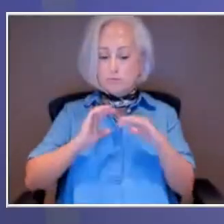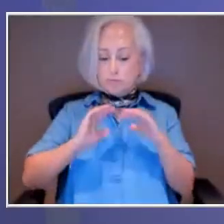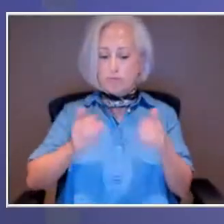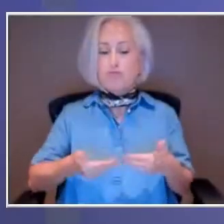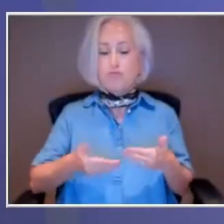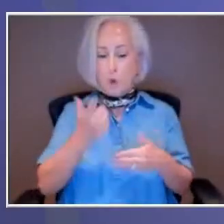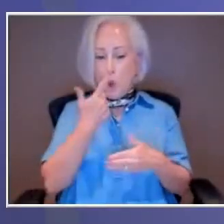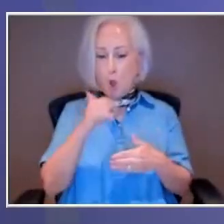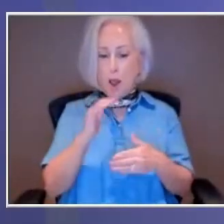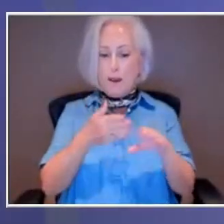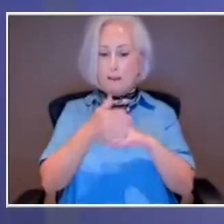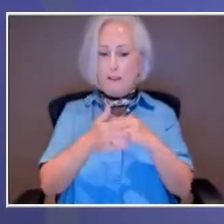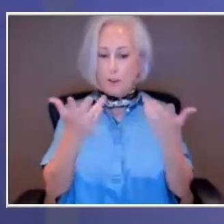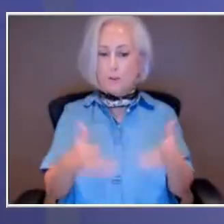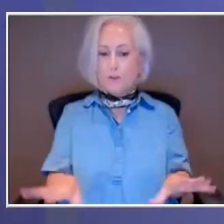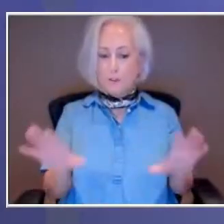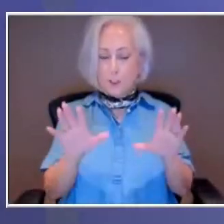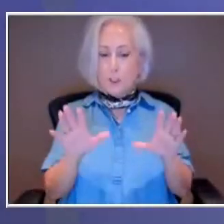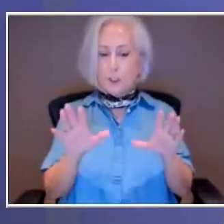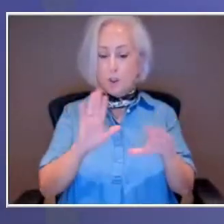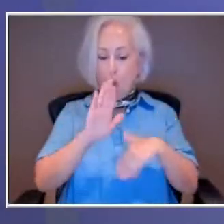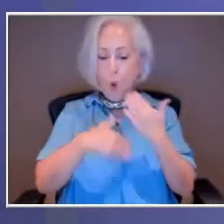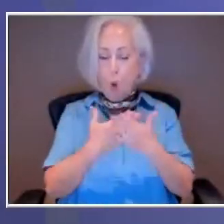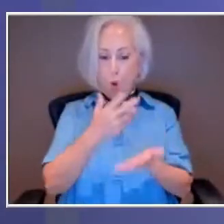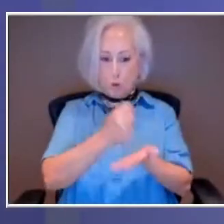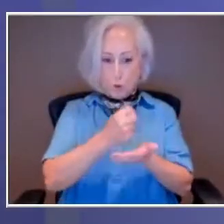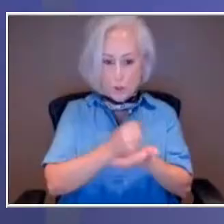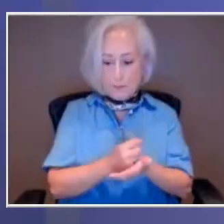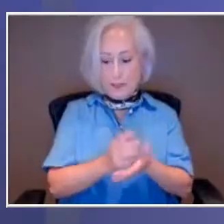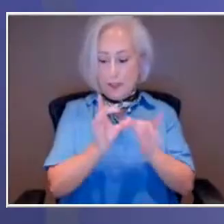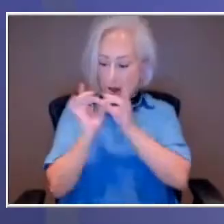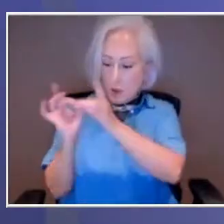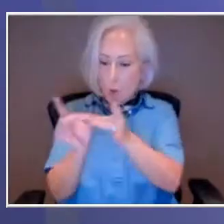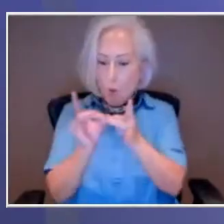terms of talking, and coordinating with breast surgical oncology as well as